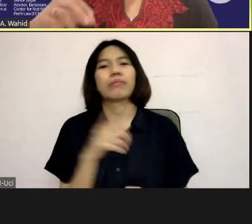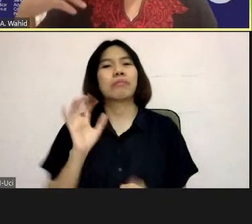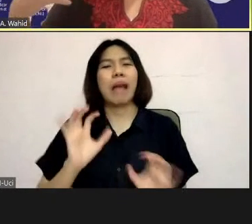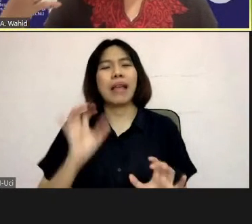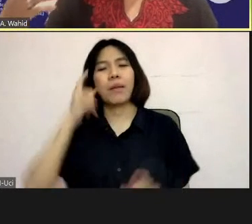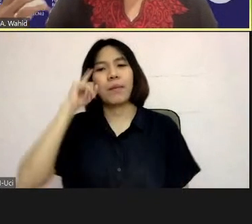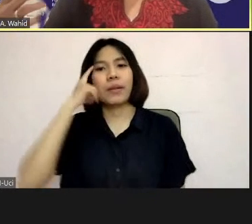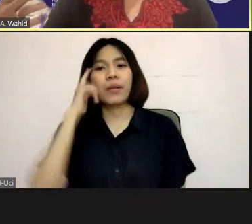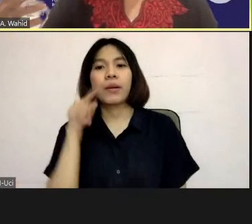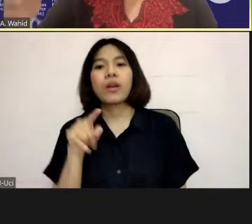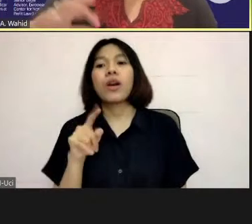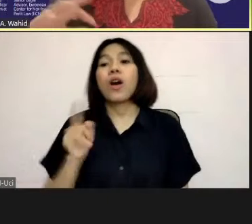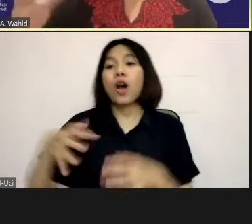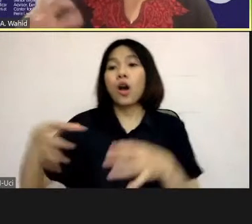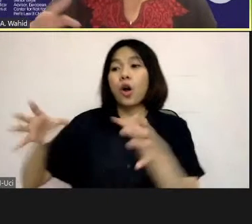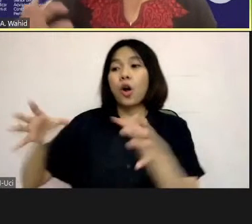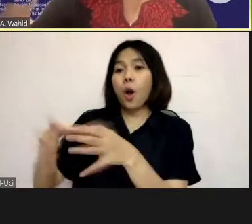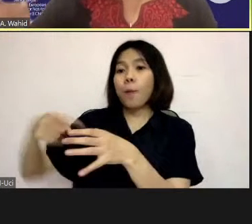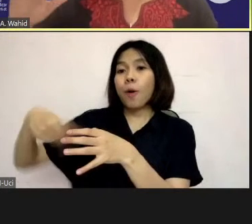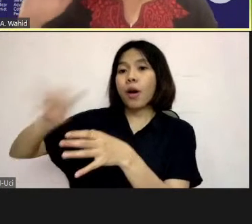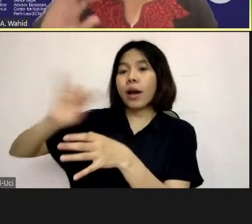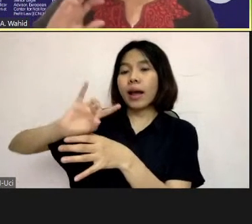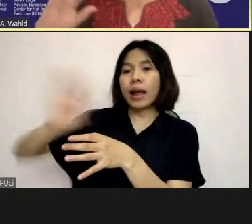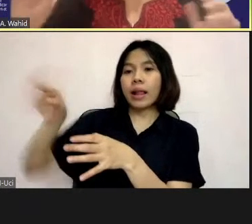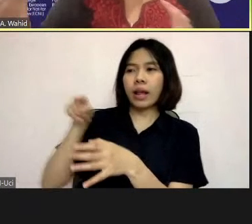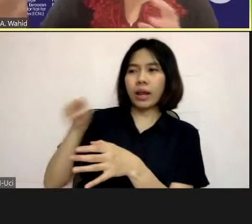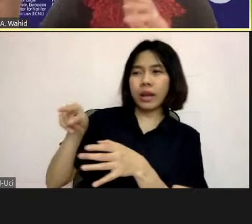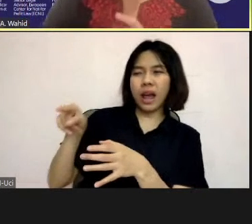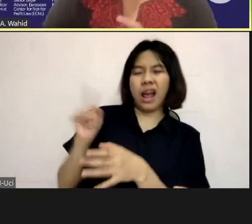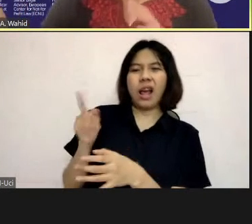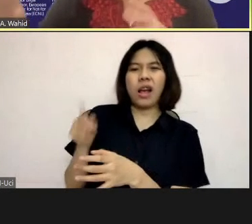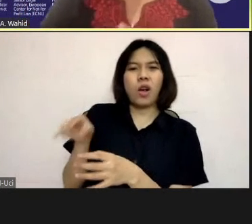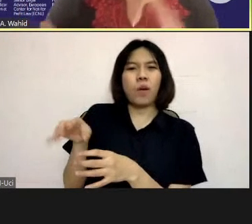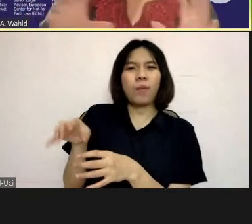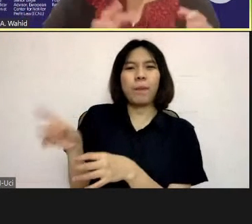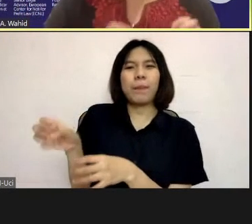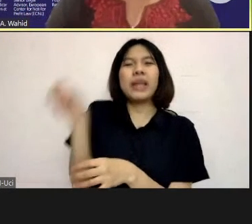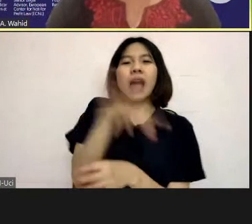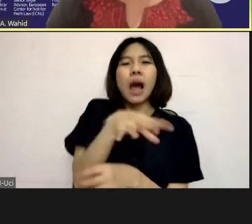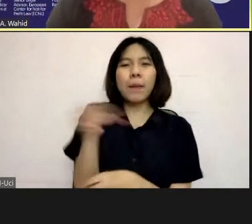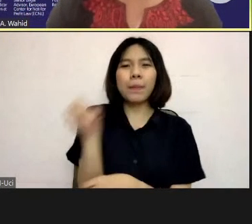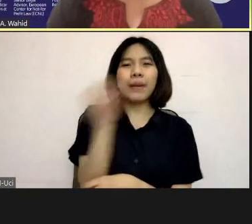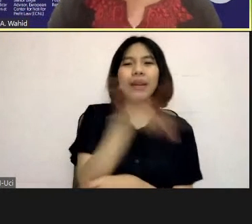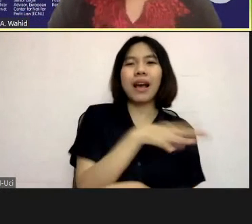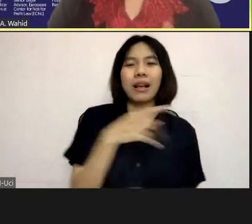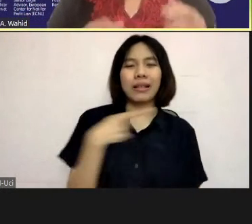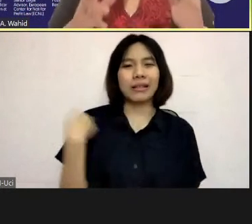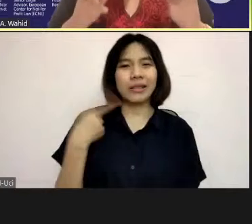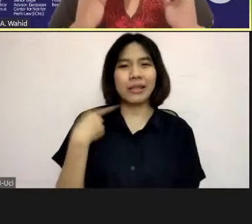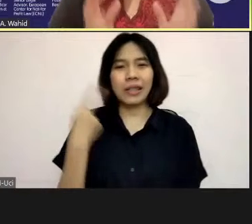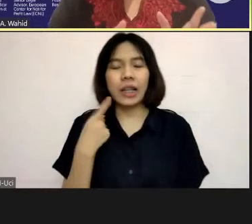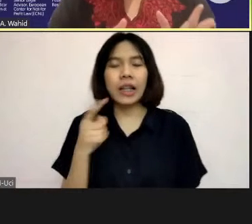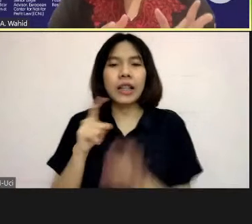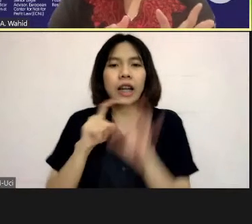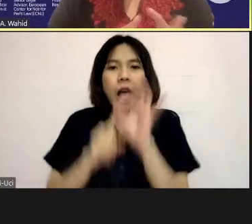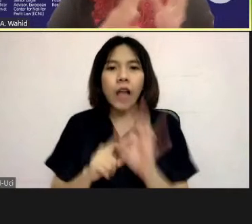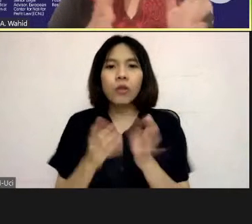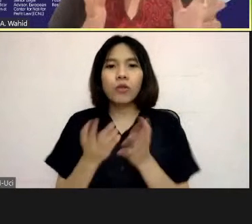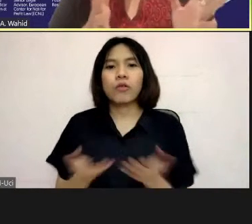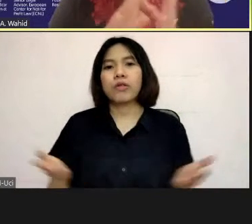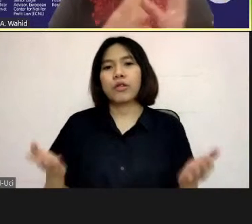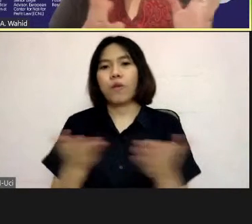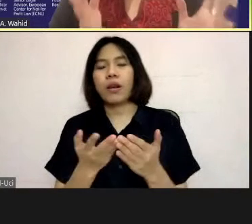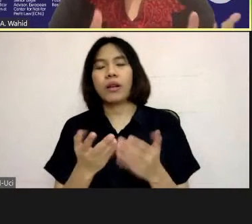groups. The other groups is treated by groups that could multi evolve,